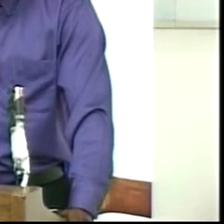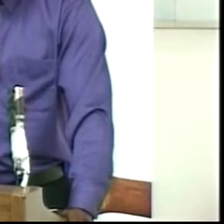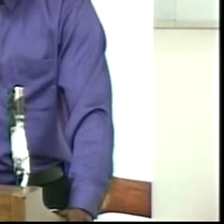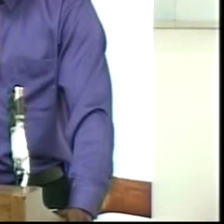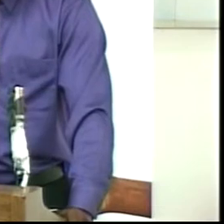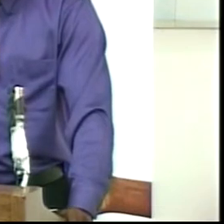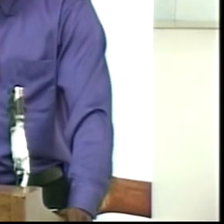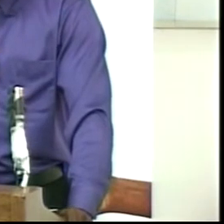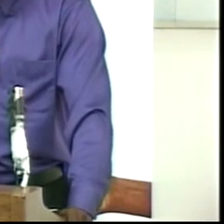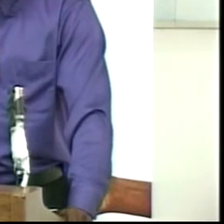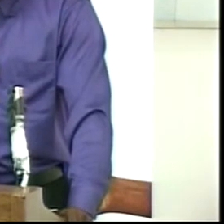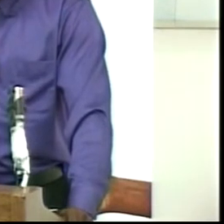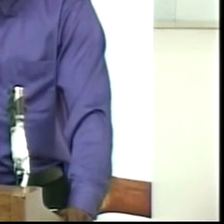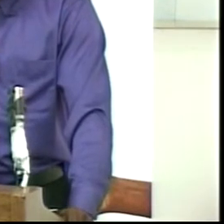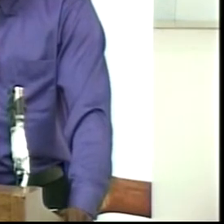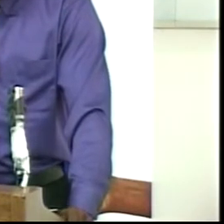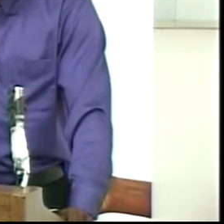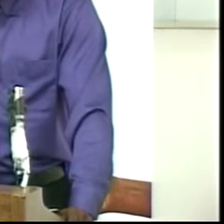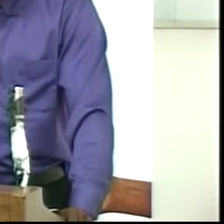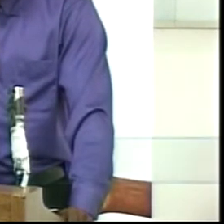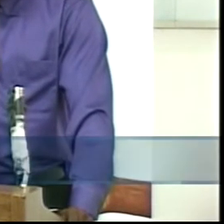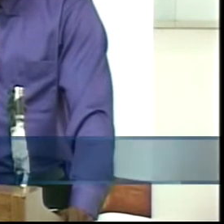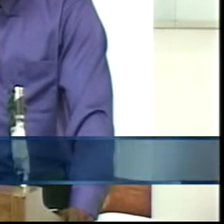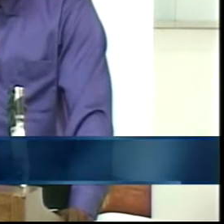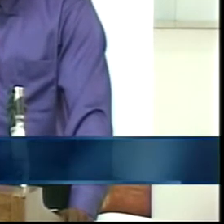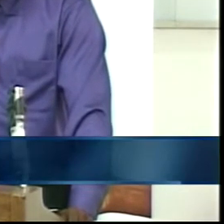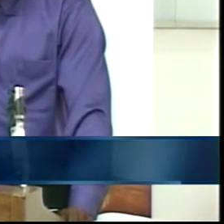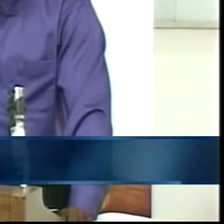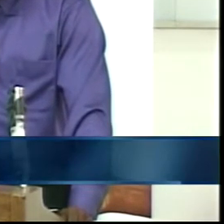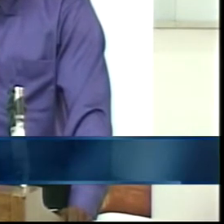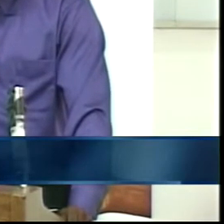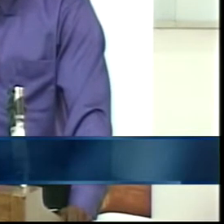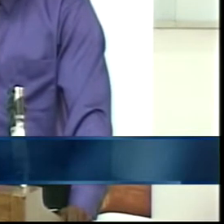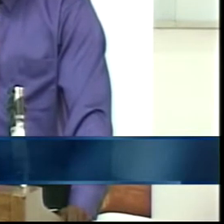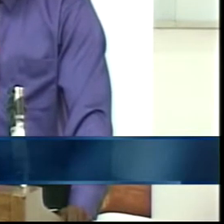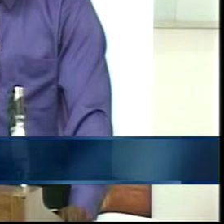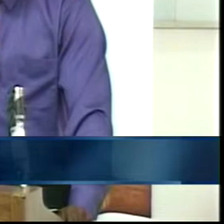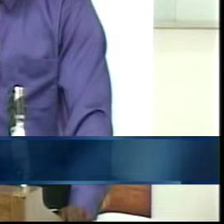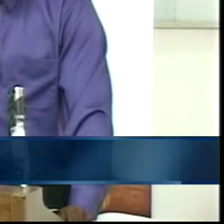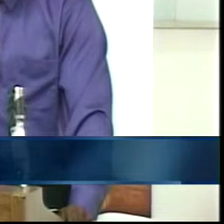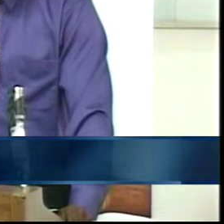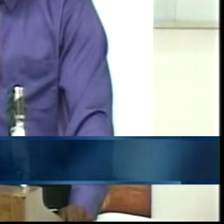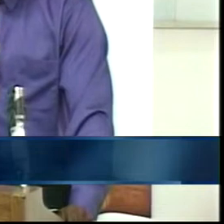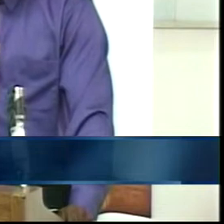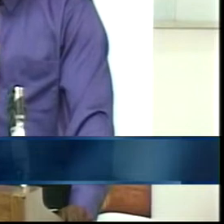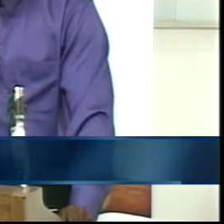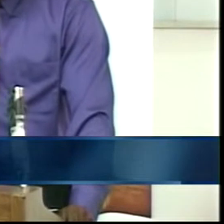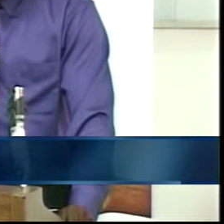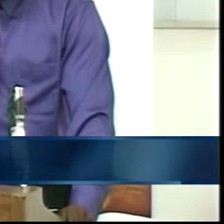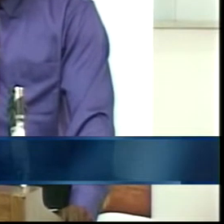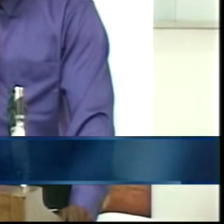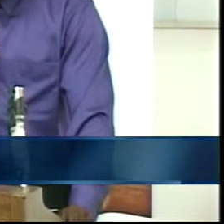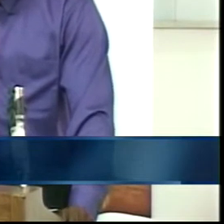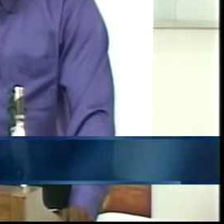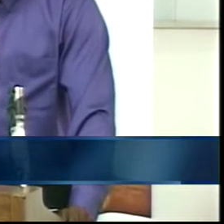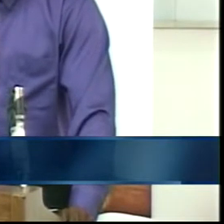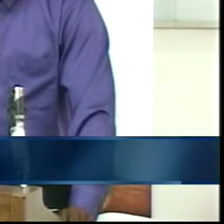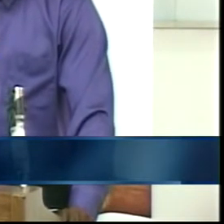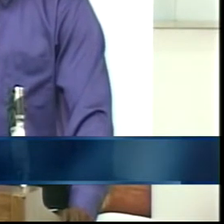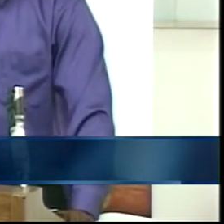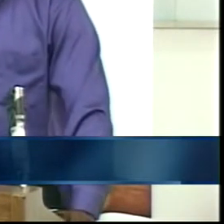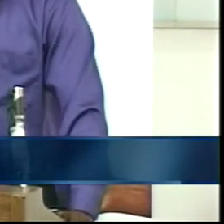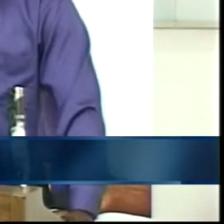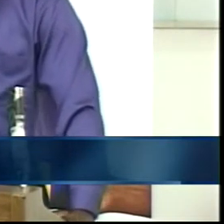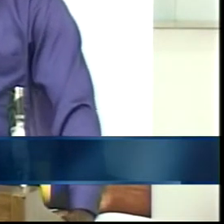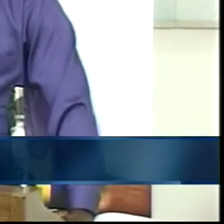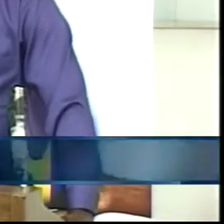and gram-negative bacteria, as well as fungal pathogens in both the community and hospital settings. There's a